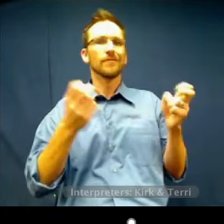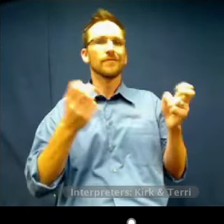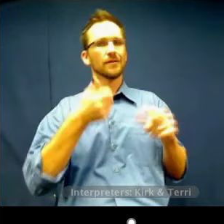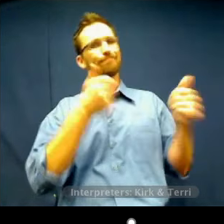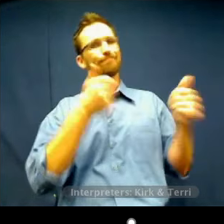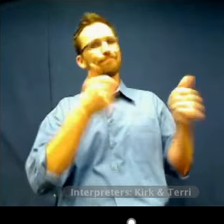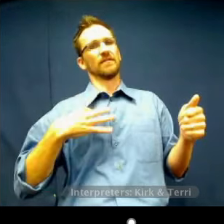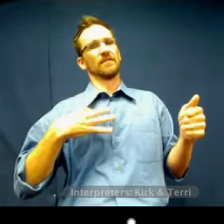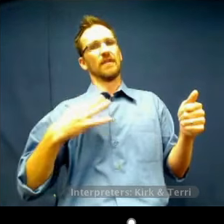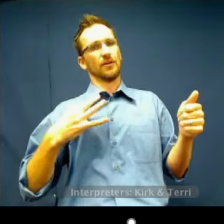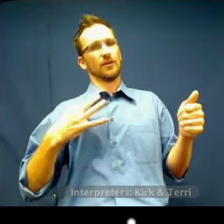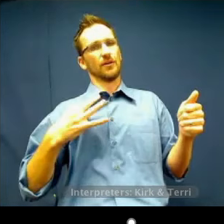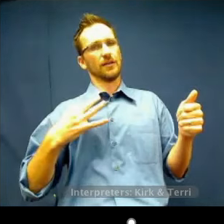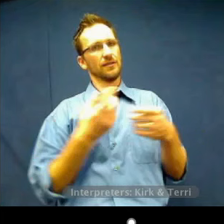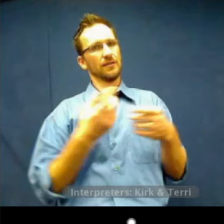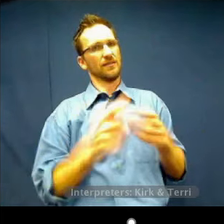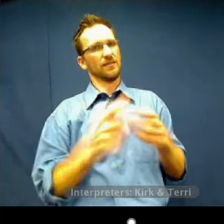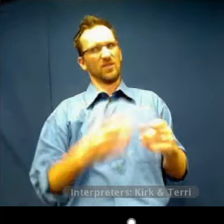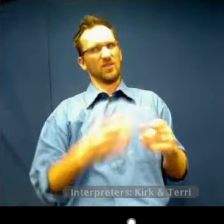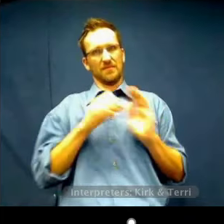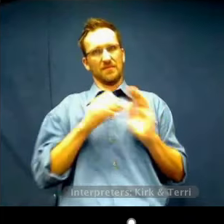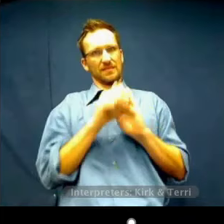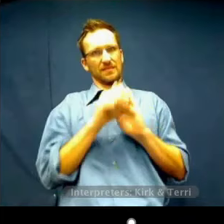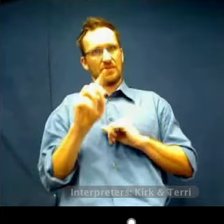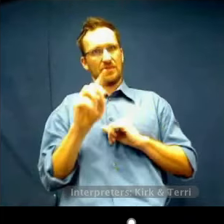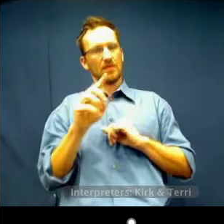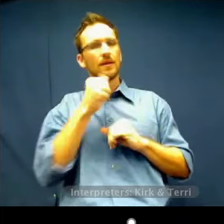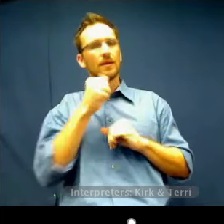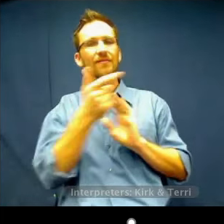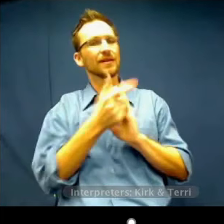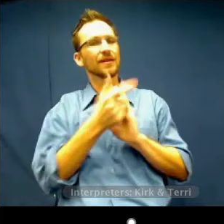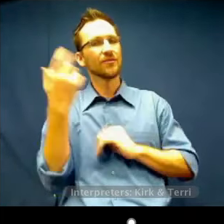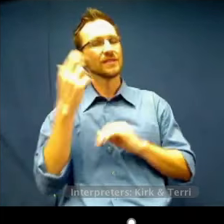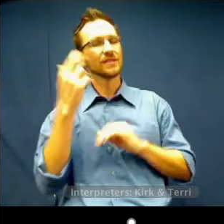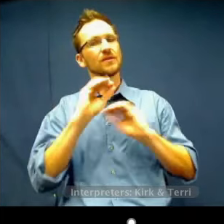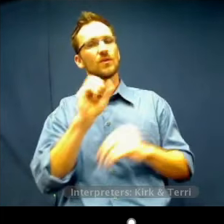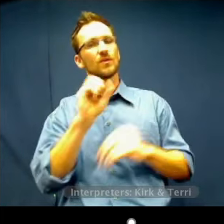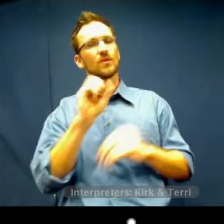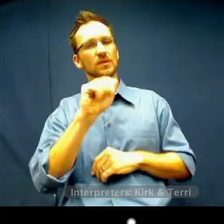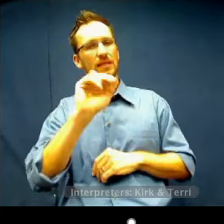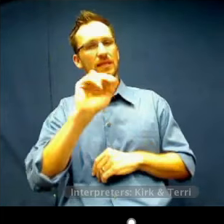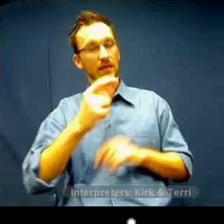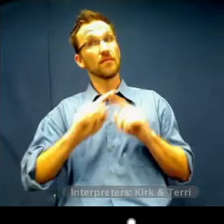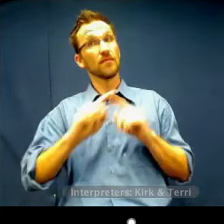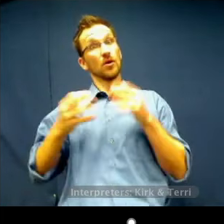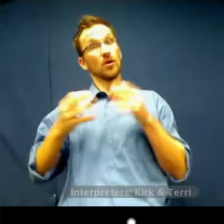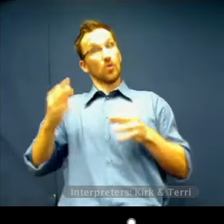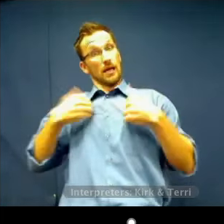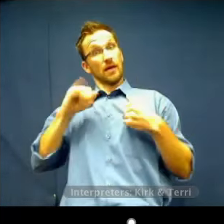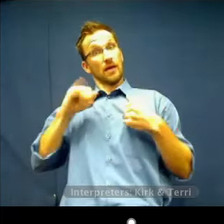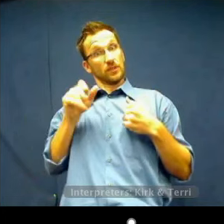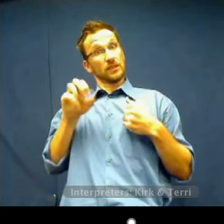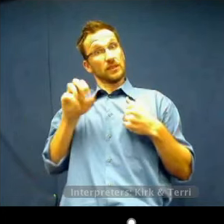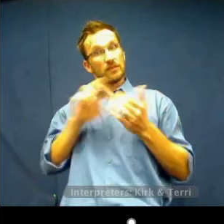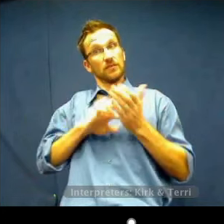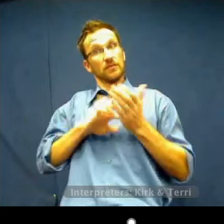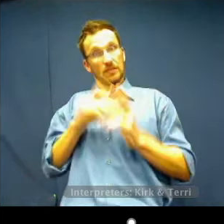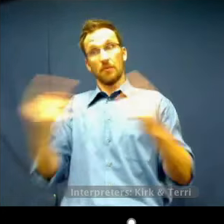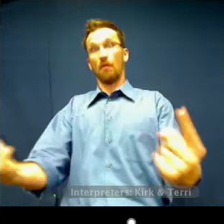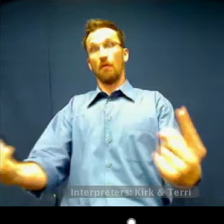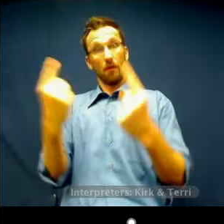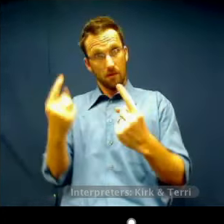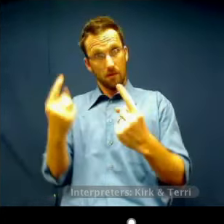divorce in Maryland because you don't have standing, although the court has jurisdiction because you're in front of it and they have the subject matter authority to hear